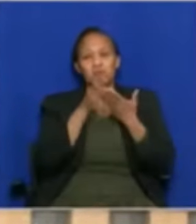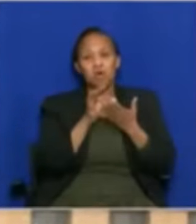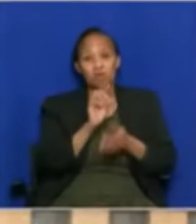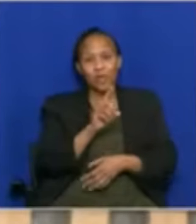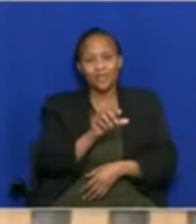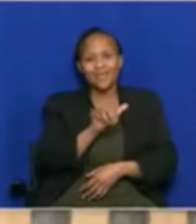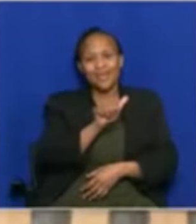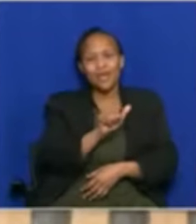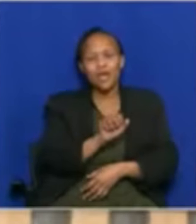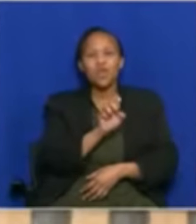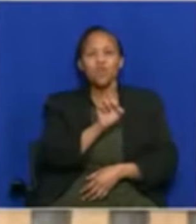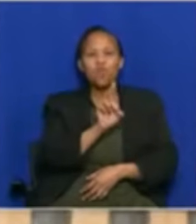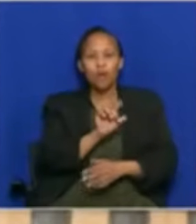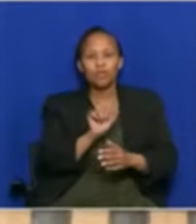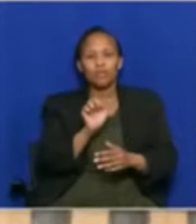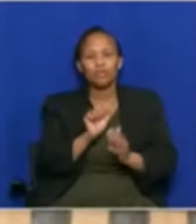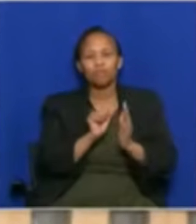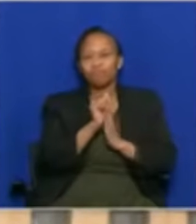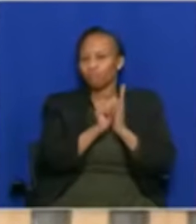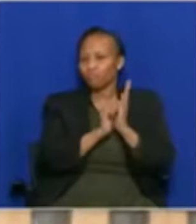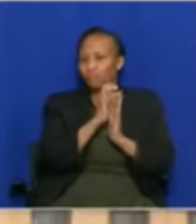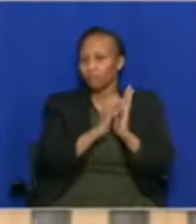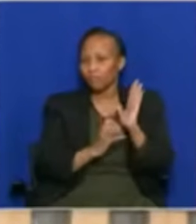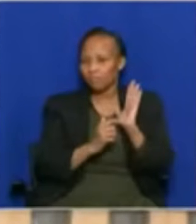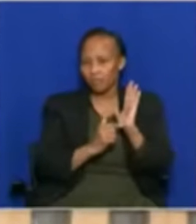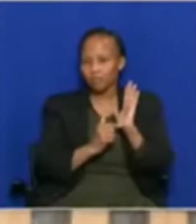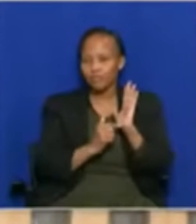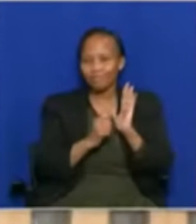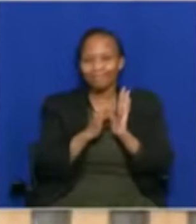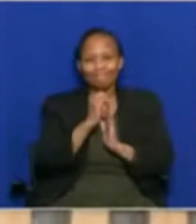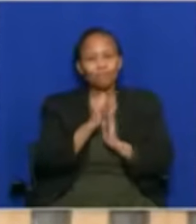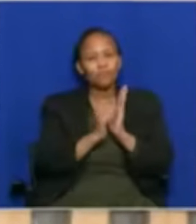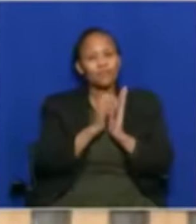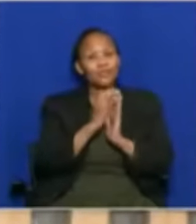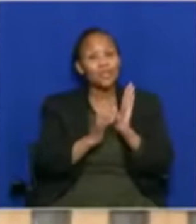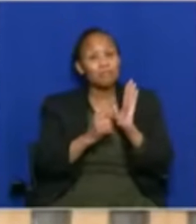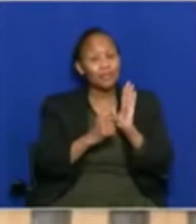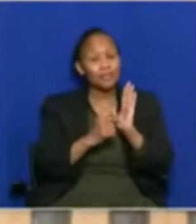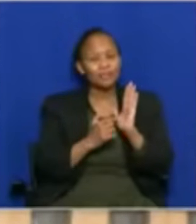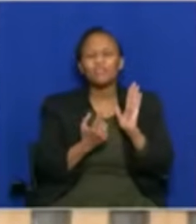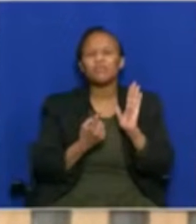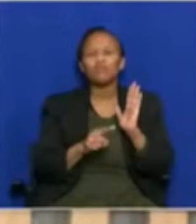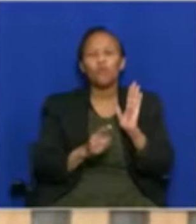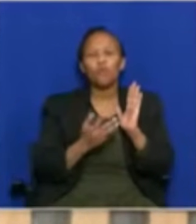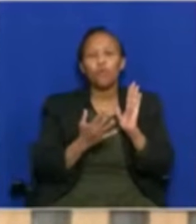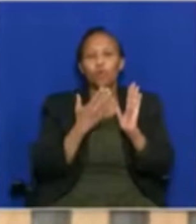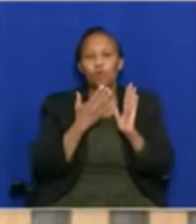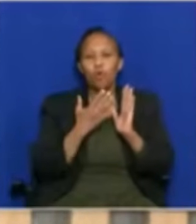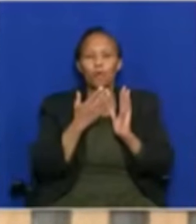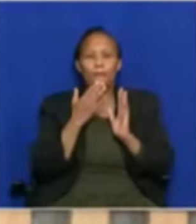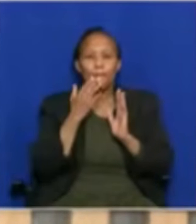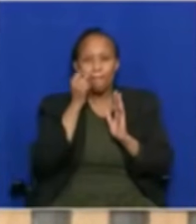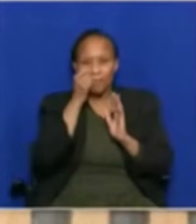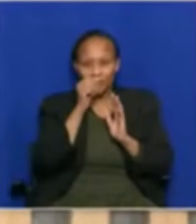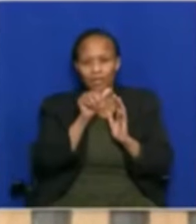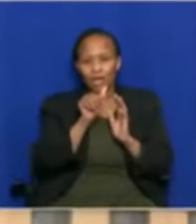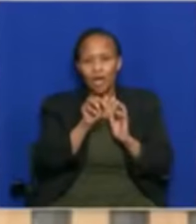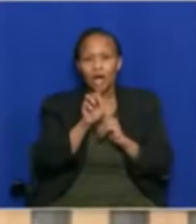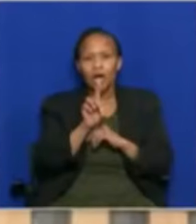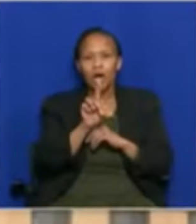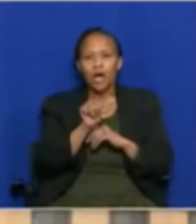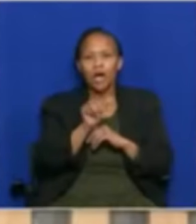statement, which is the statement of Mr. Fadil Adams. And the end point, for